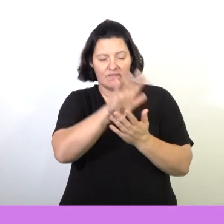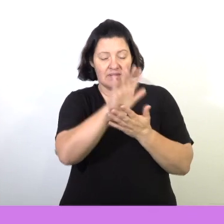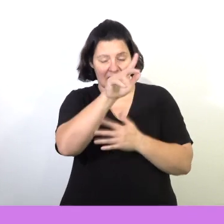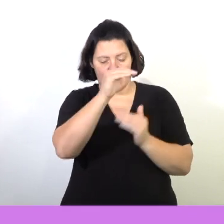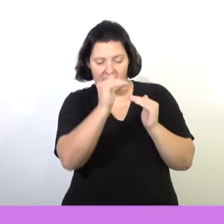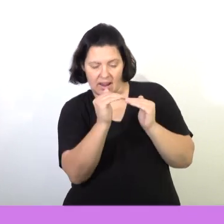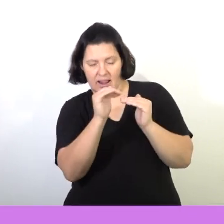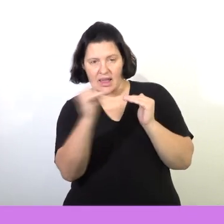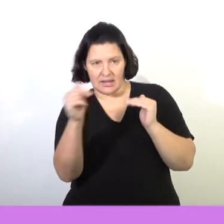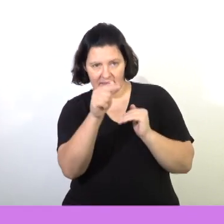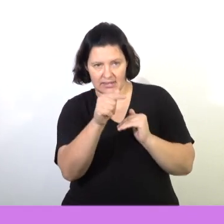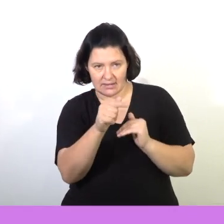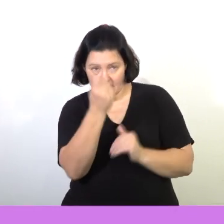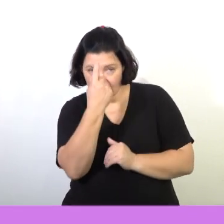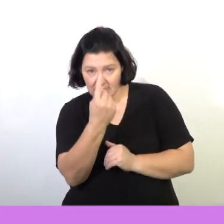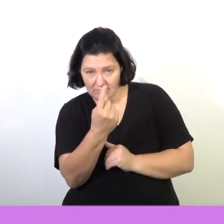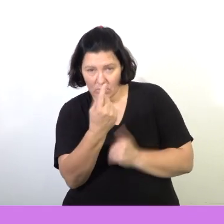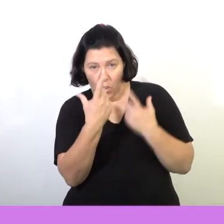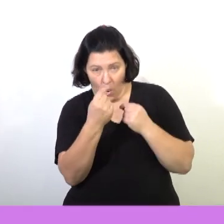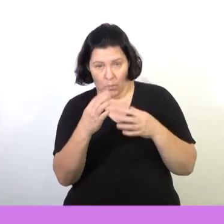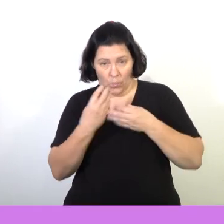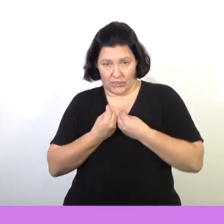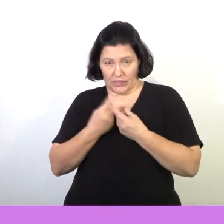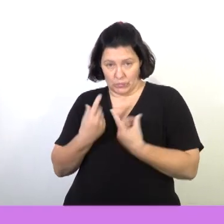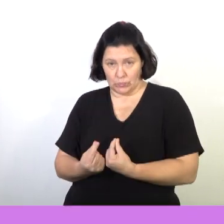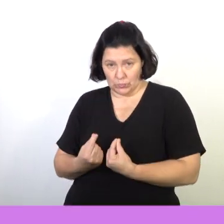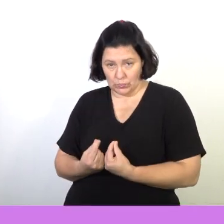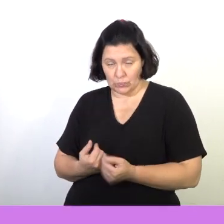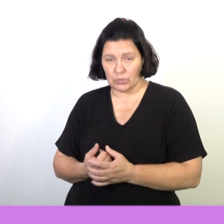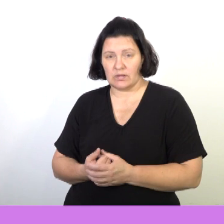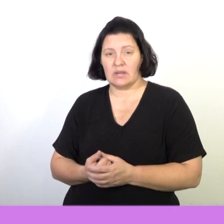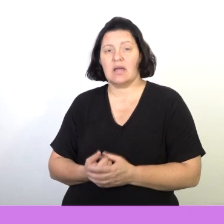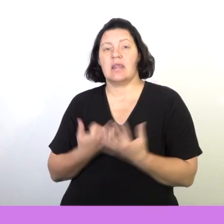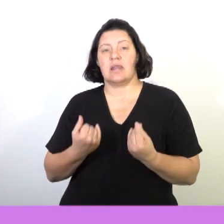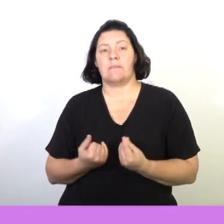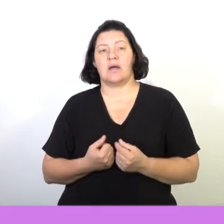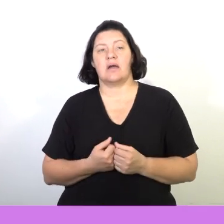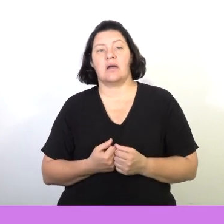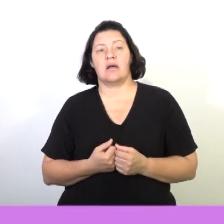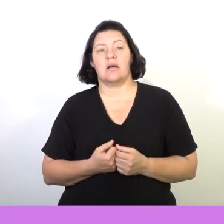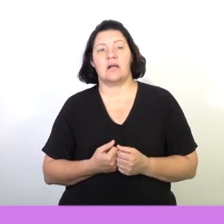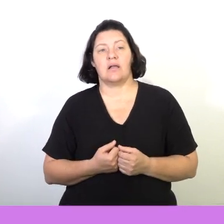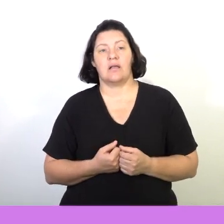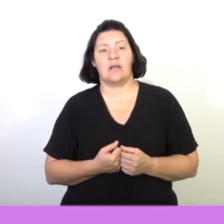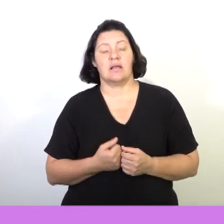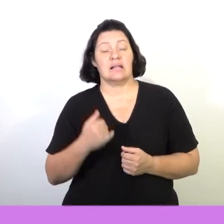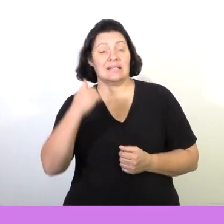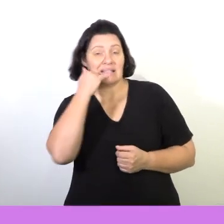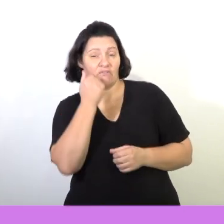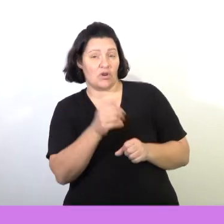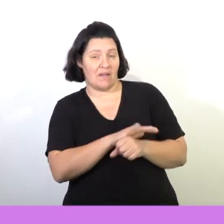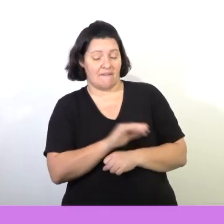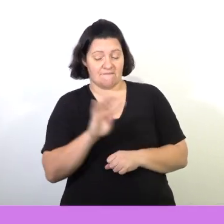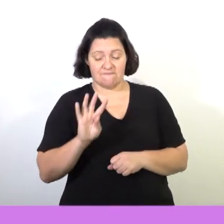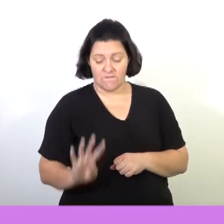15 rand over there. I hope you are also doing this with me, guys. If number of cell